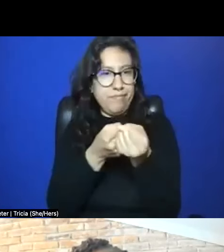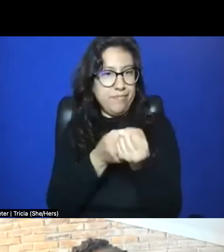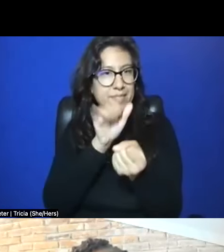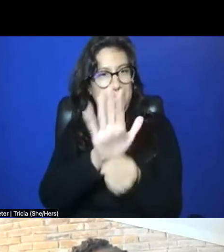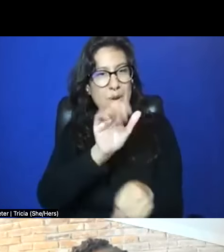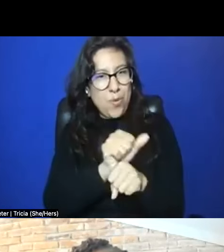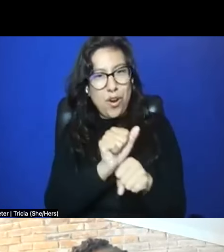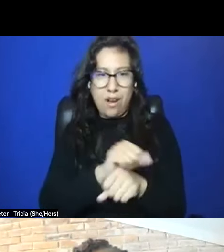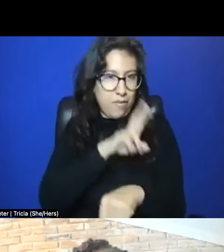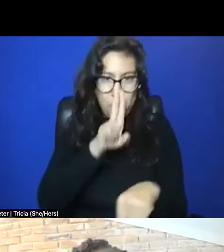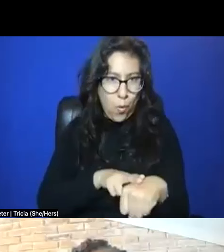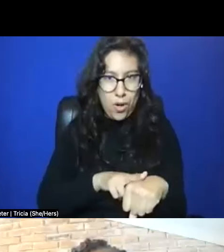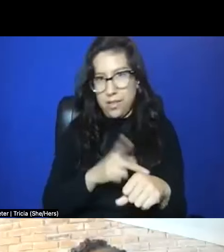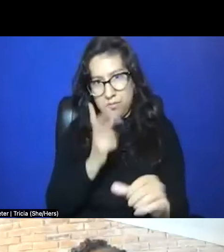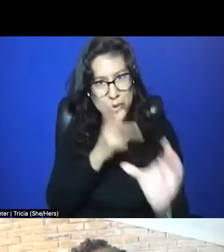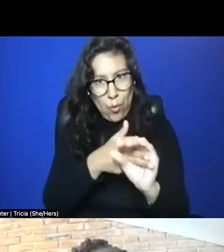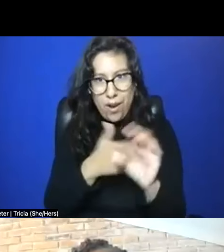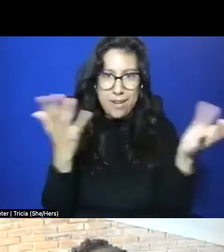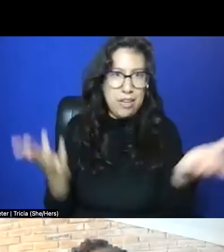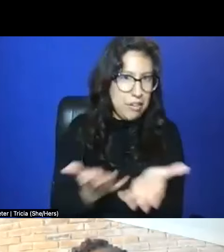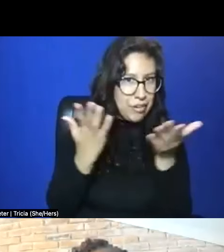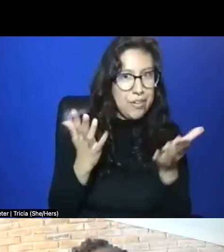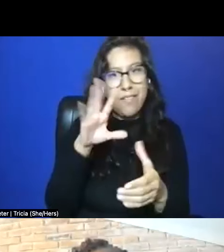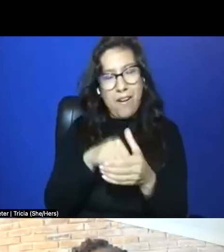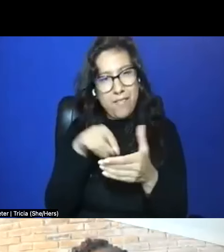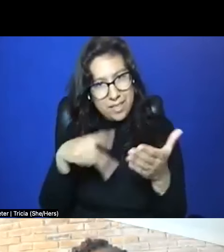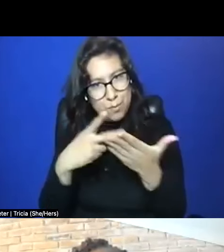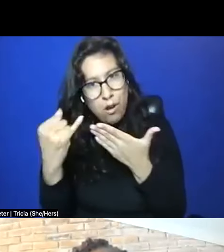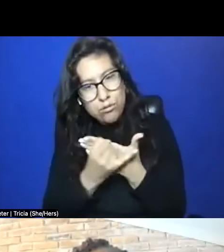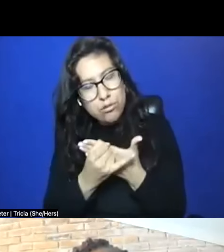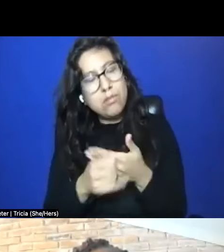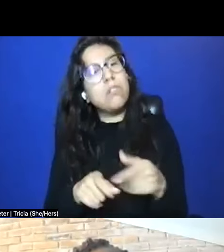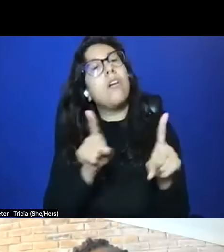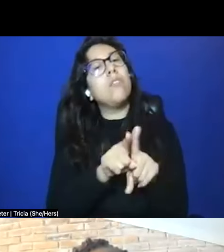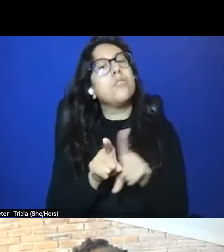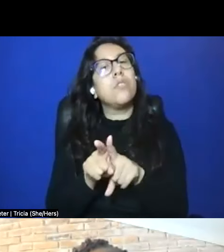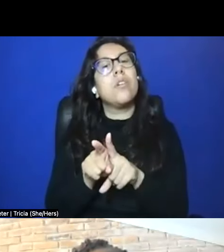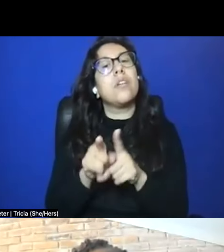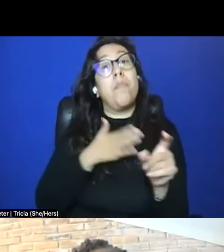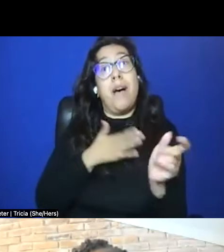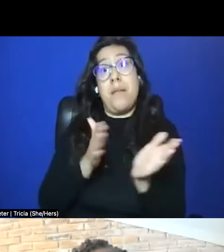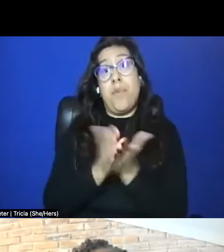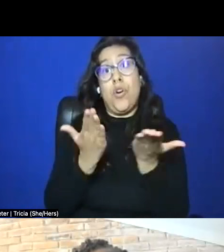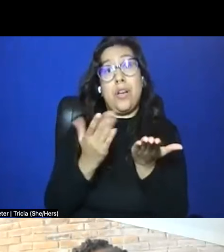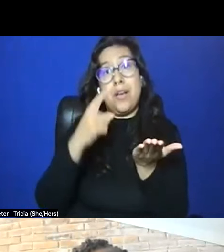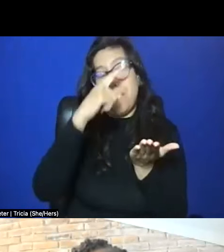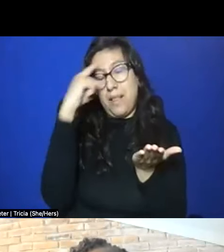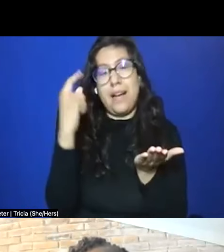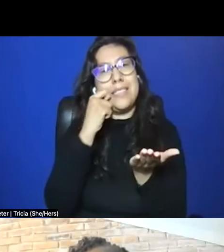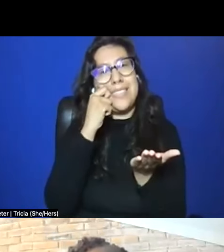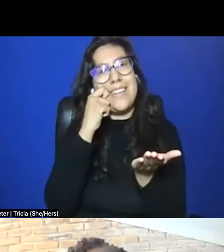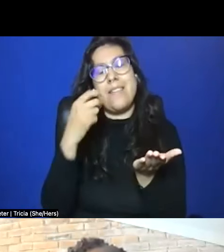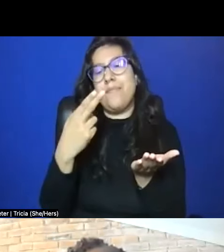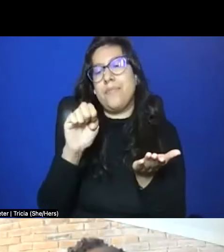was a no-brainer to be a part of this project, but also my book, Black Skinhead, Reflections